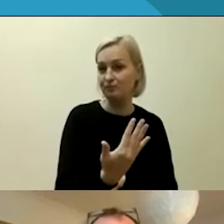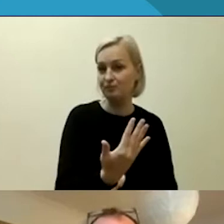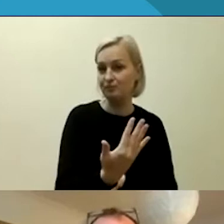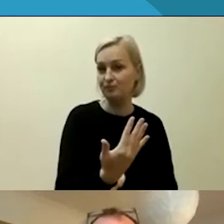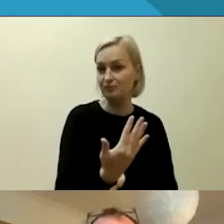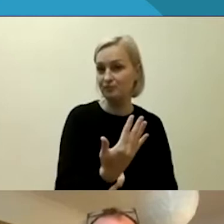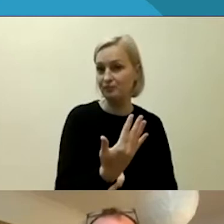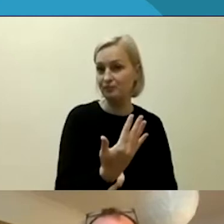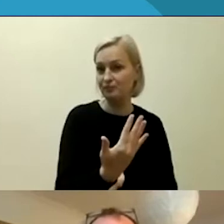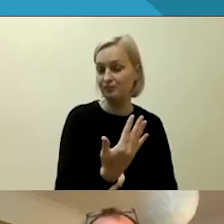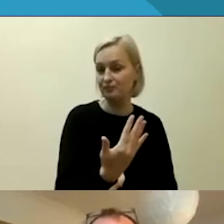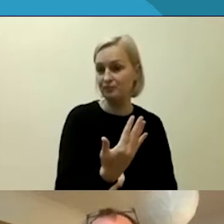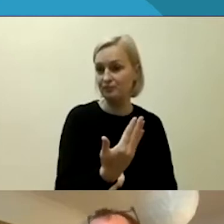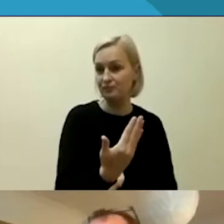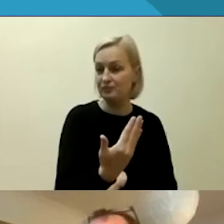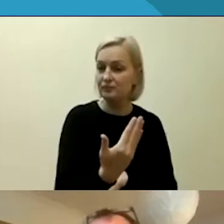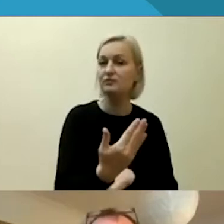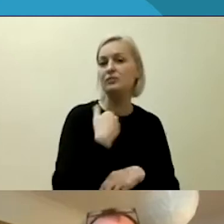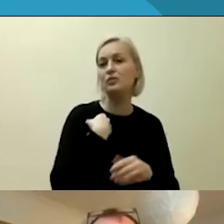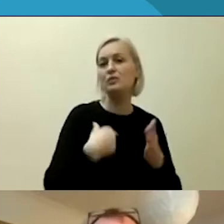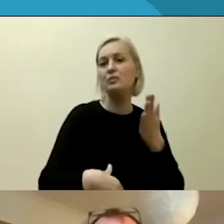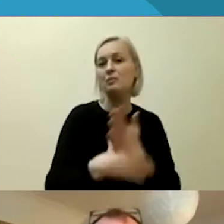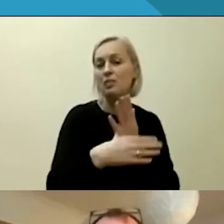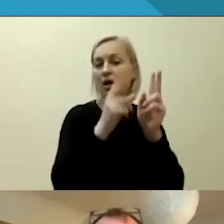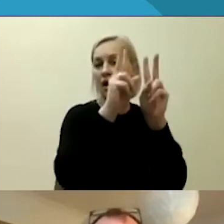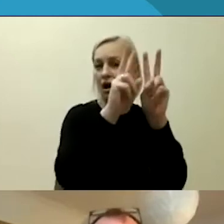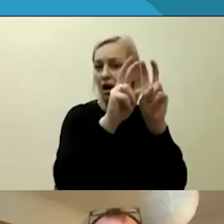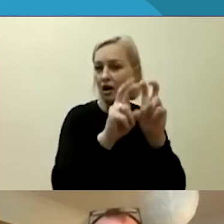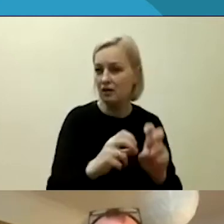also do campaigning and mobilizing.